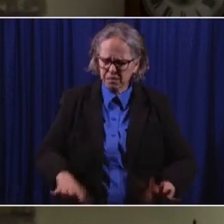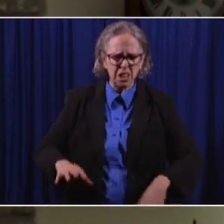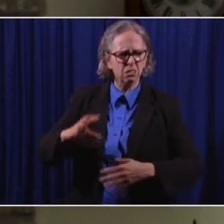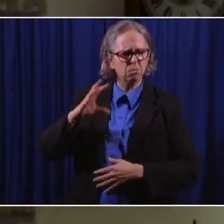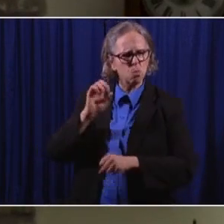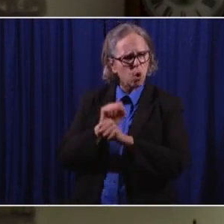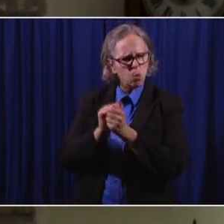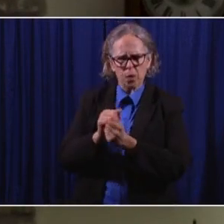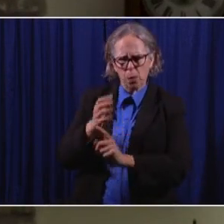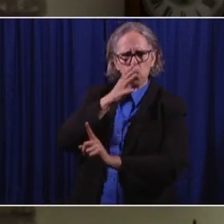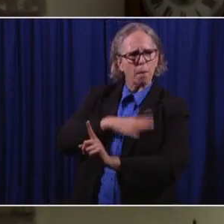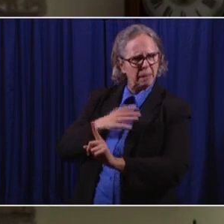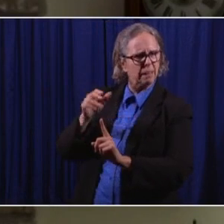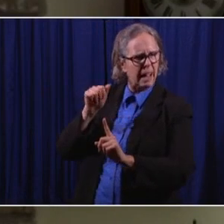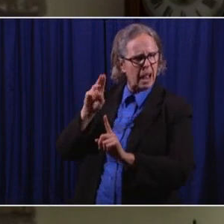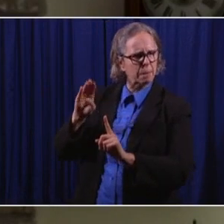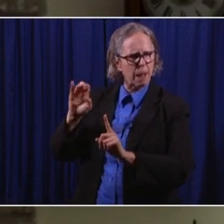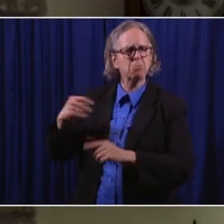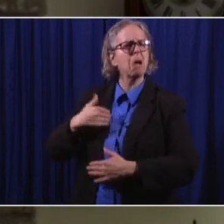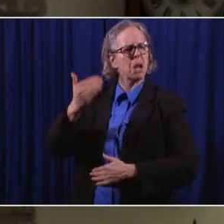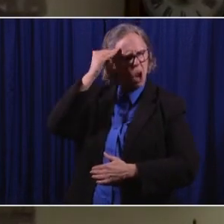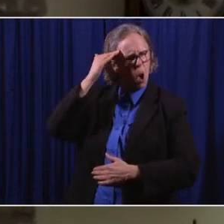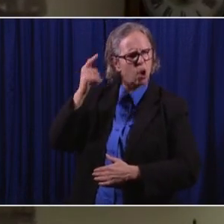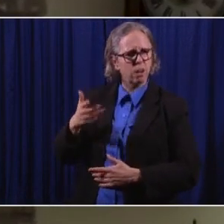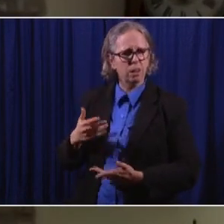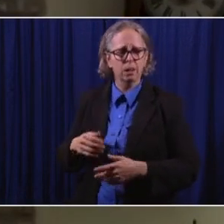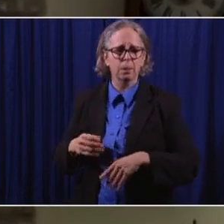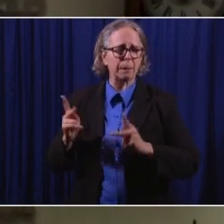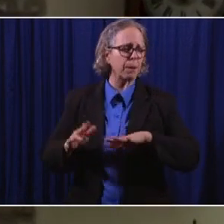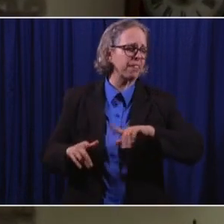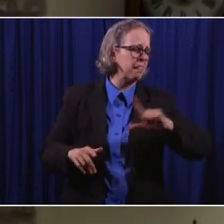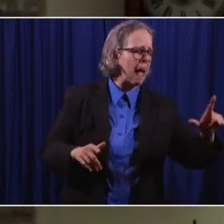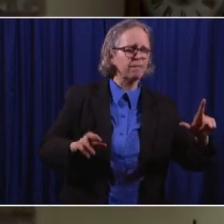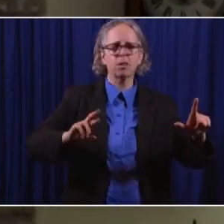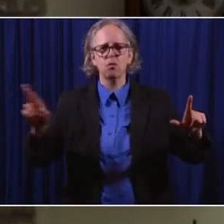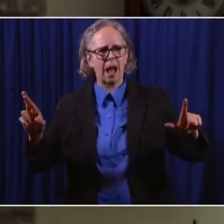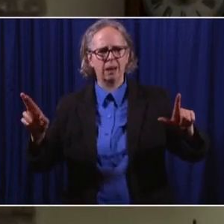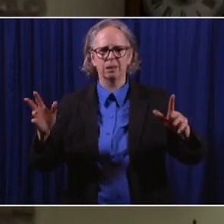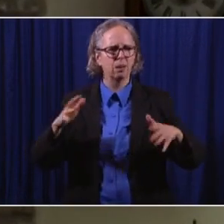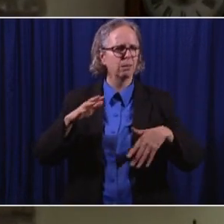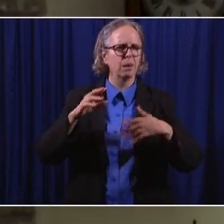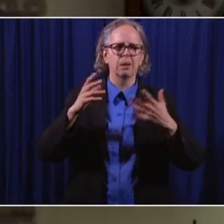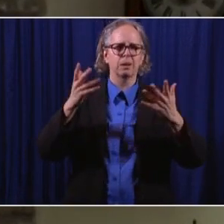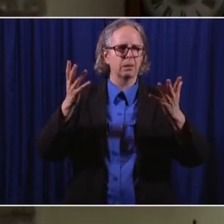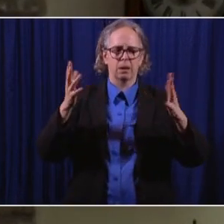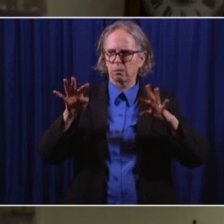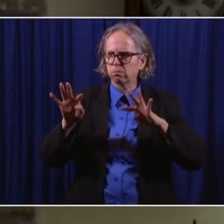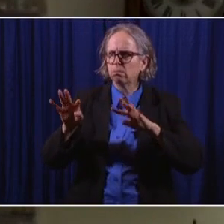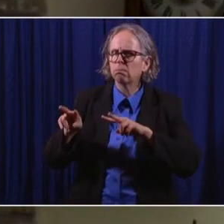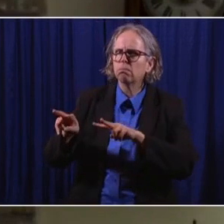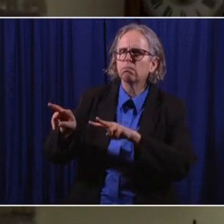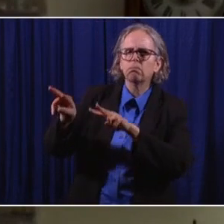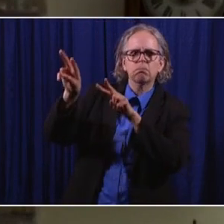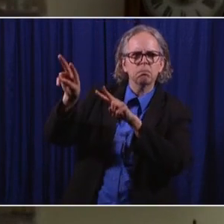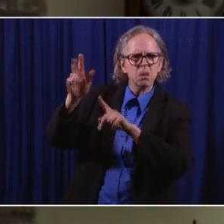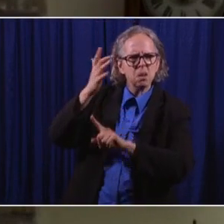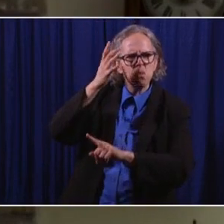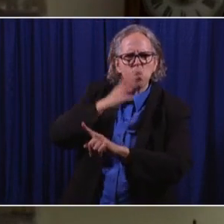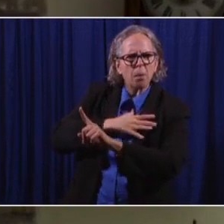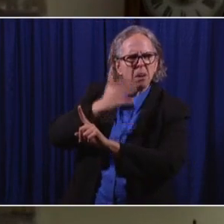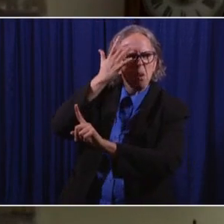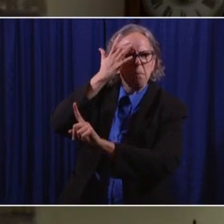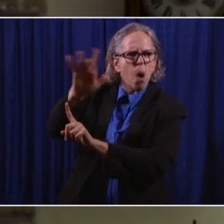who are on the left, people on the right, they all marvel at her intellect, and her, more